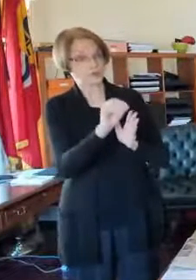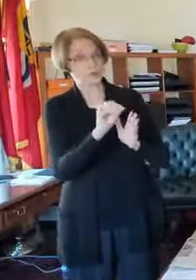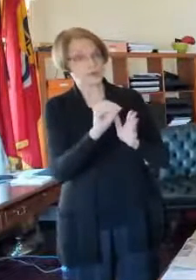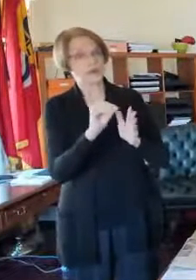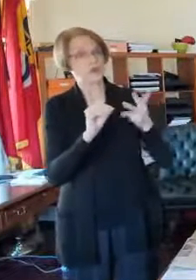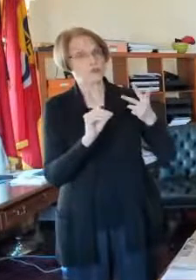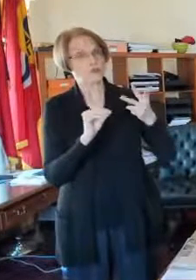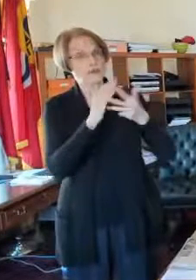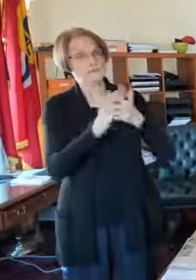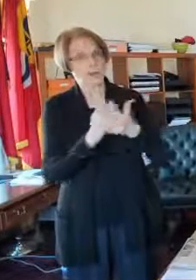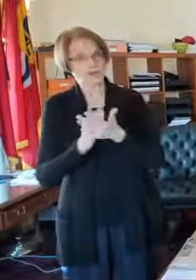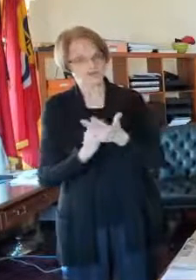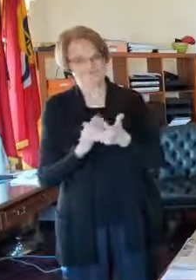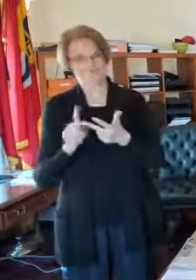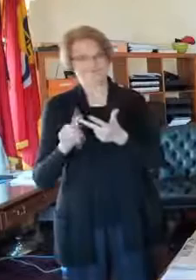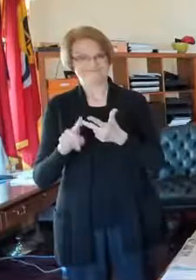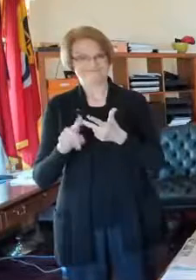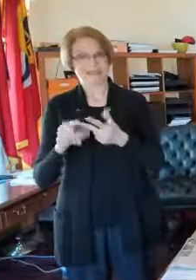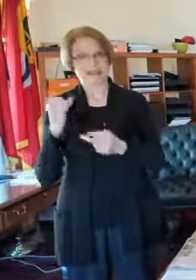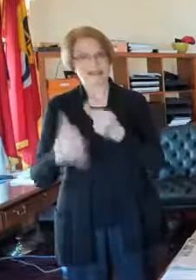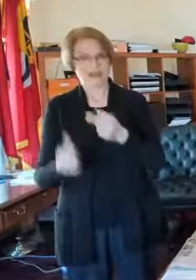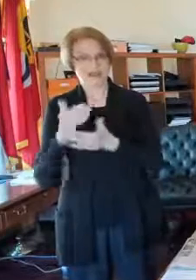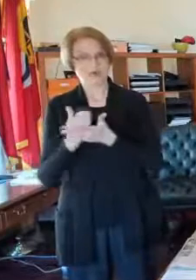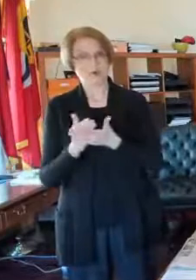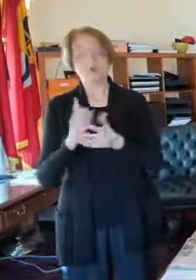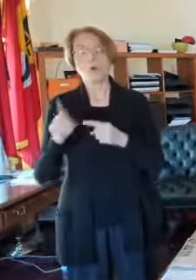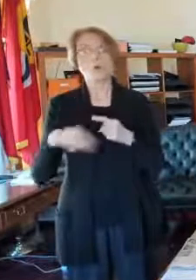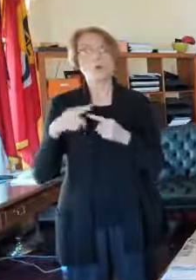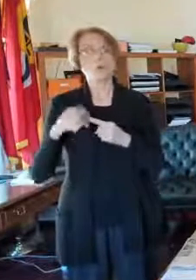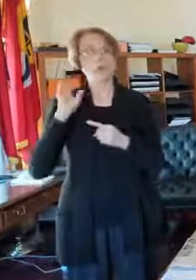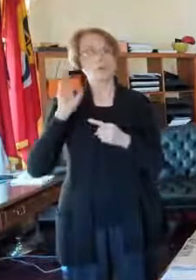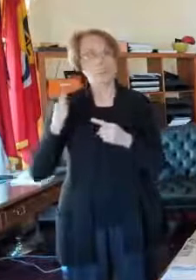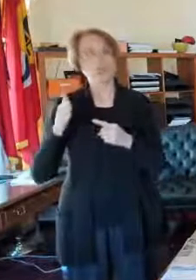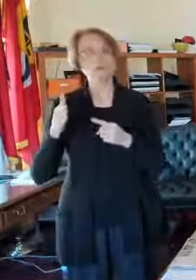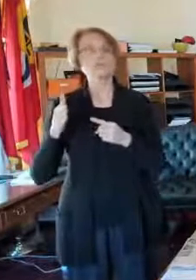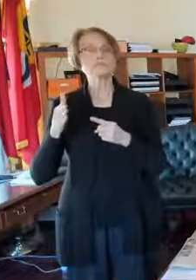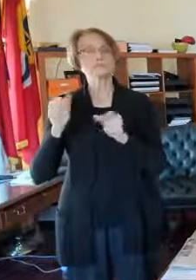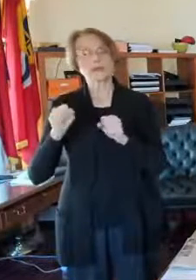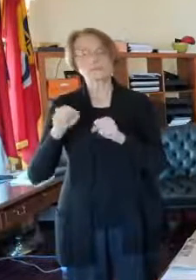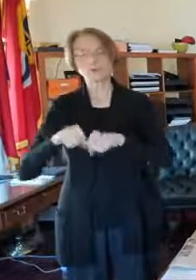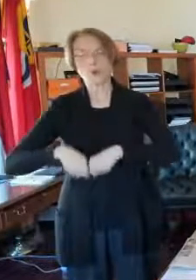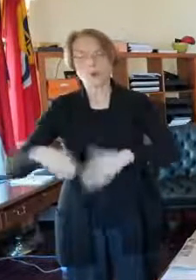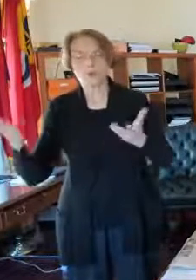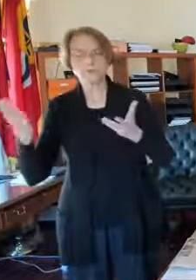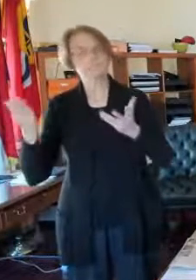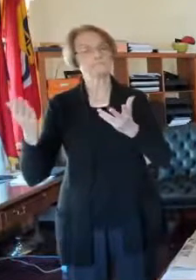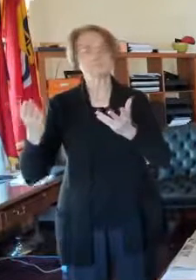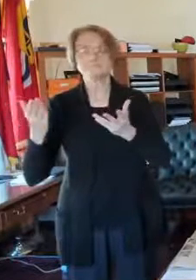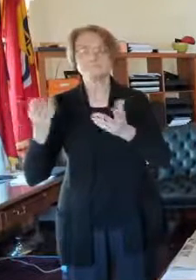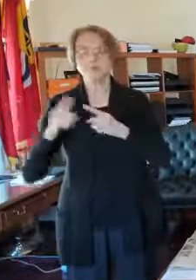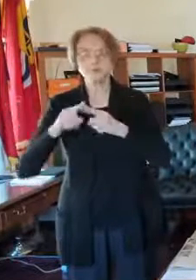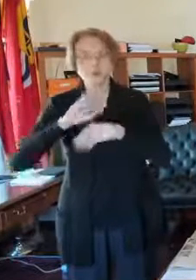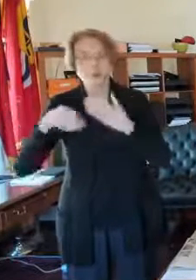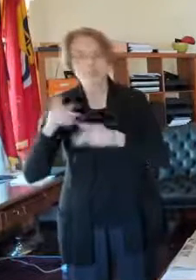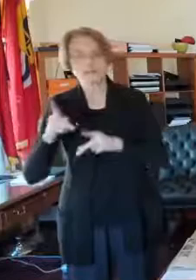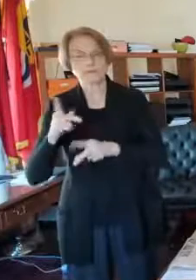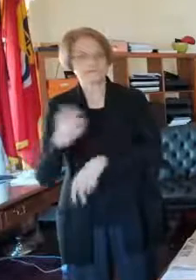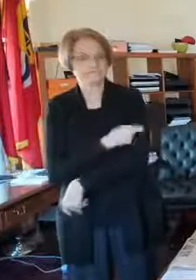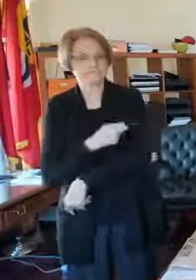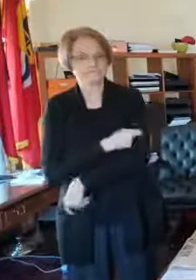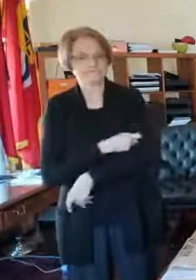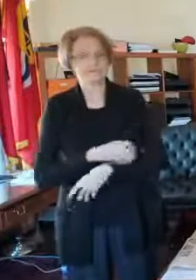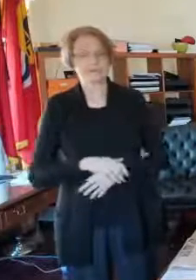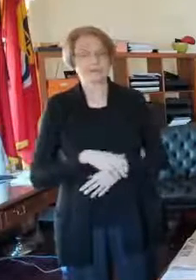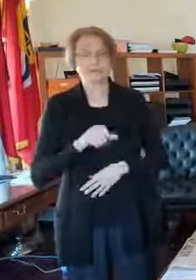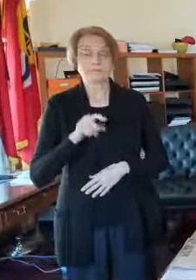kind of time frame do you think we're looking at for when it becomes more widely available? Pat, I wish I knew the exact answer to give you.